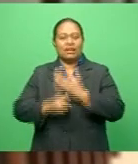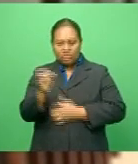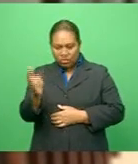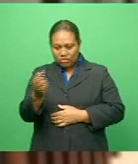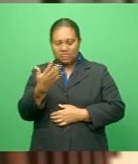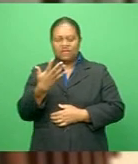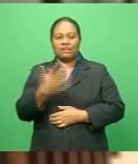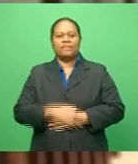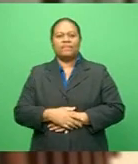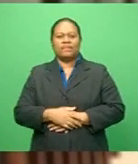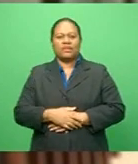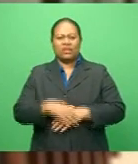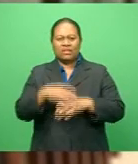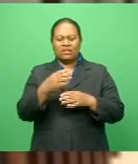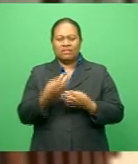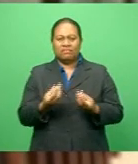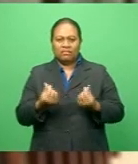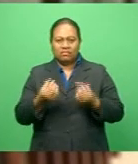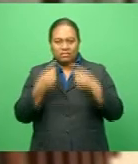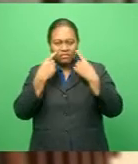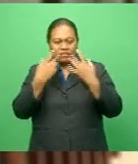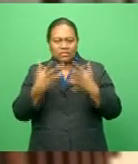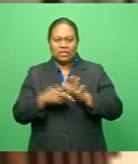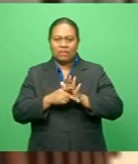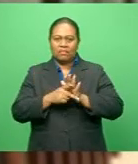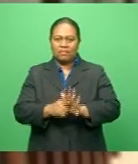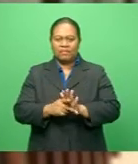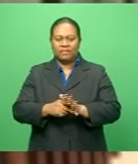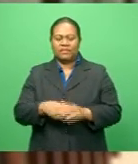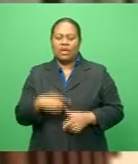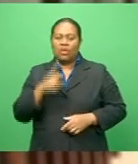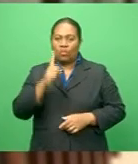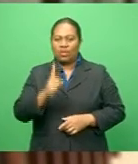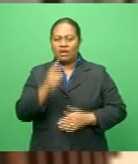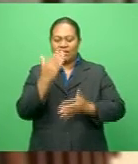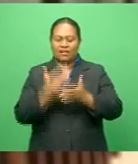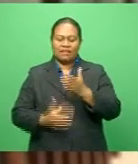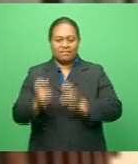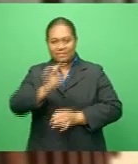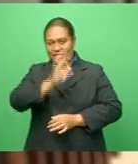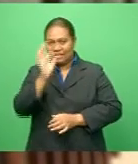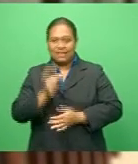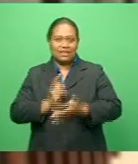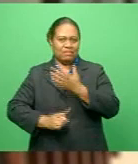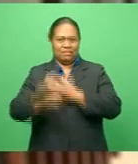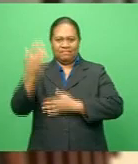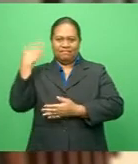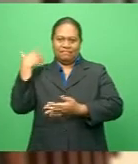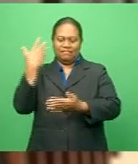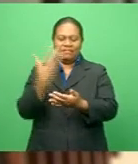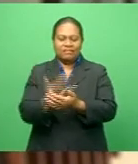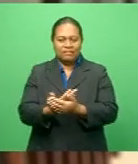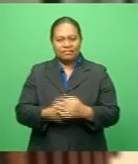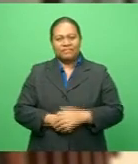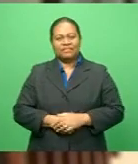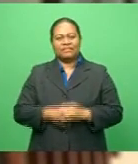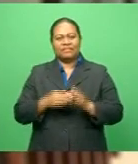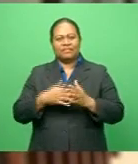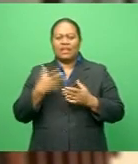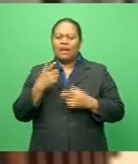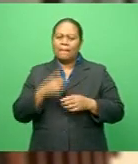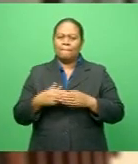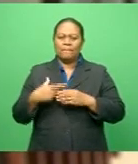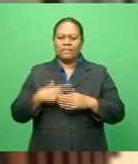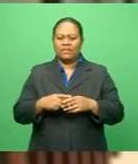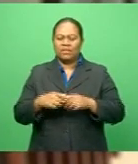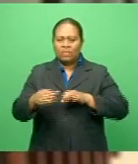The British currency was under immense pressure, shedding as much as 1.5% overnight, but later recouped losses after the leaders